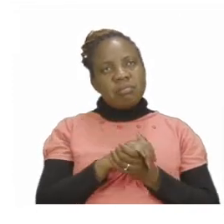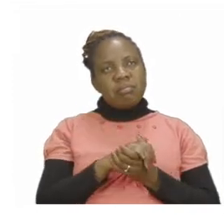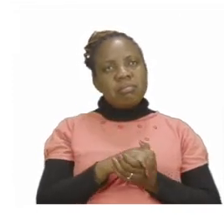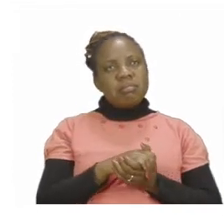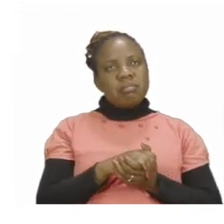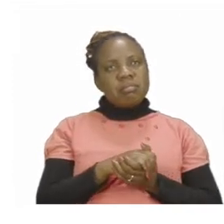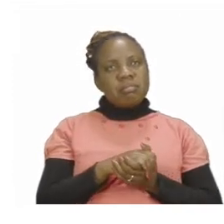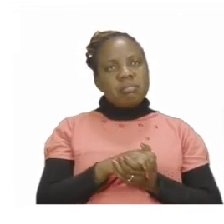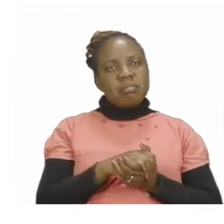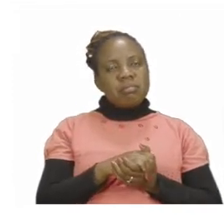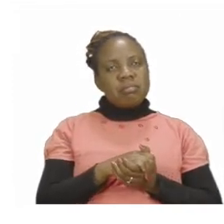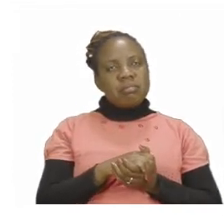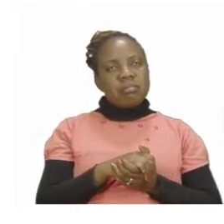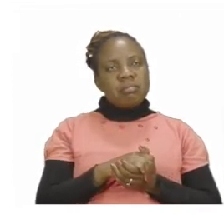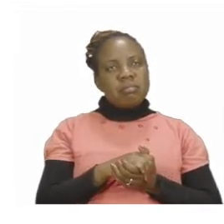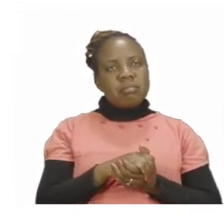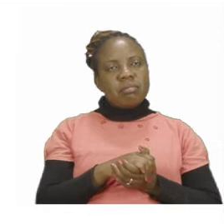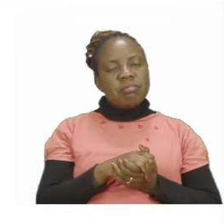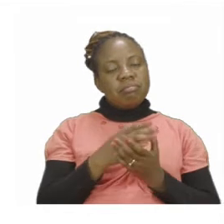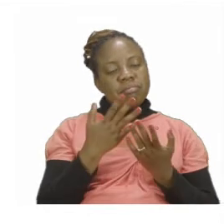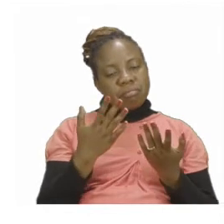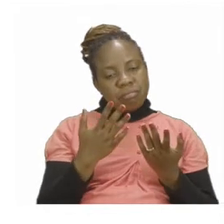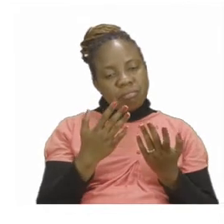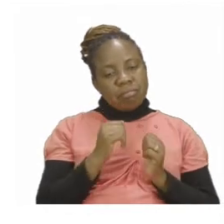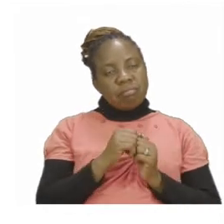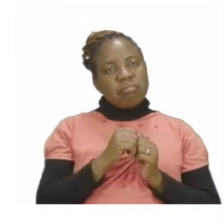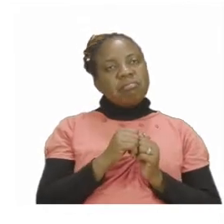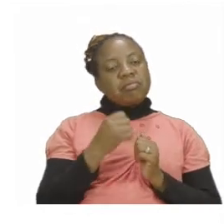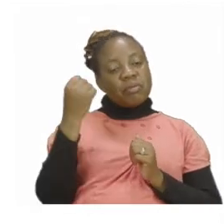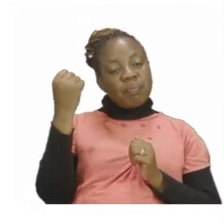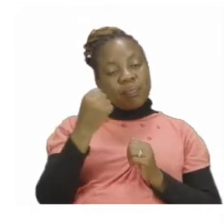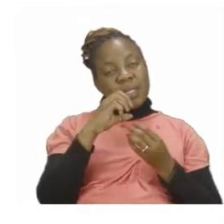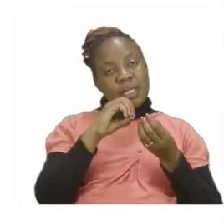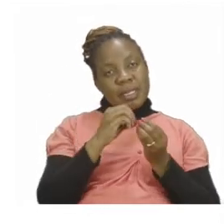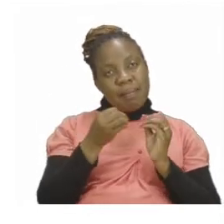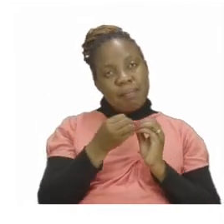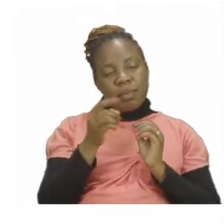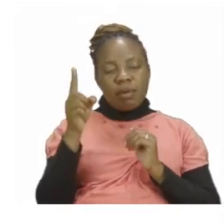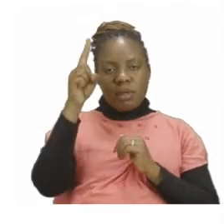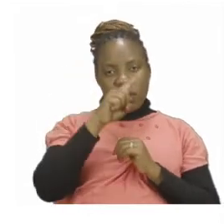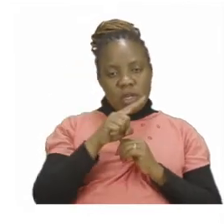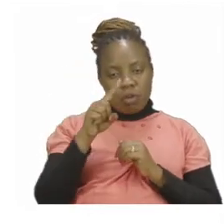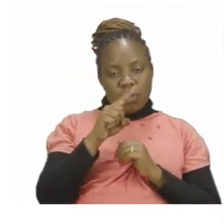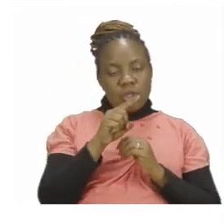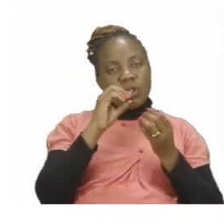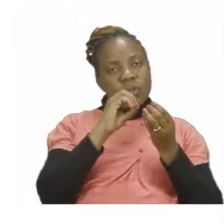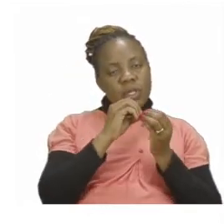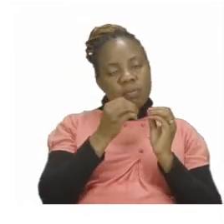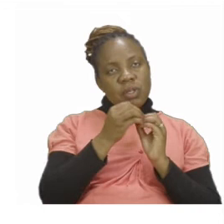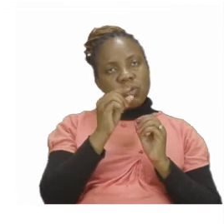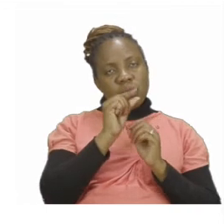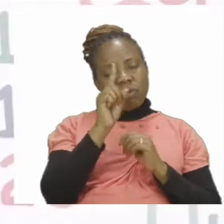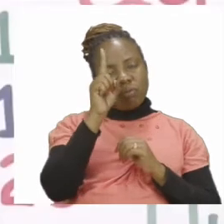one and you cross out the smallest one. So let's quickly try and find the